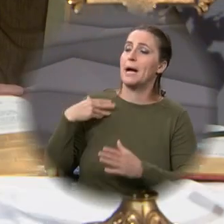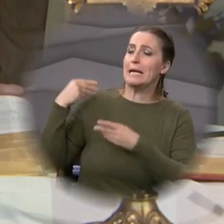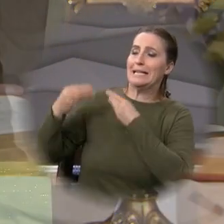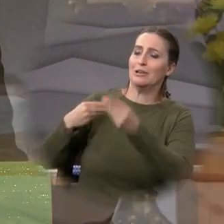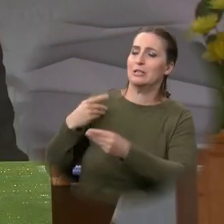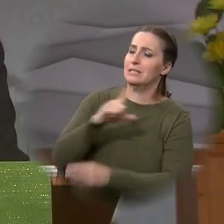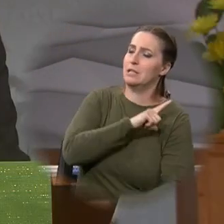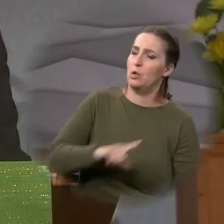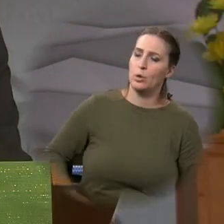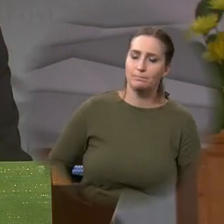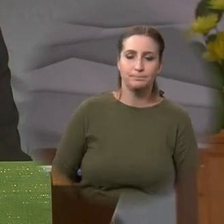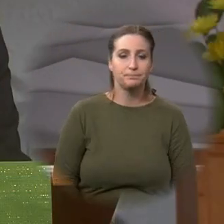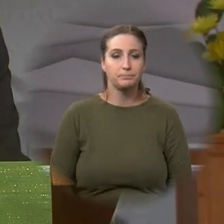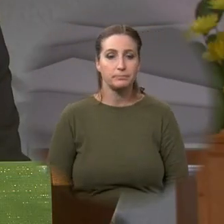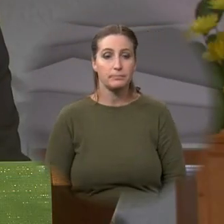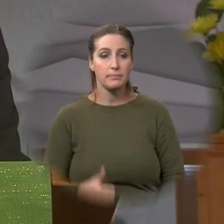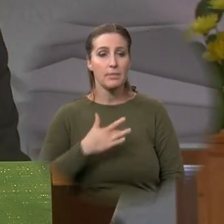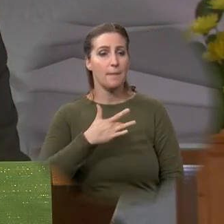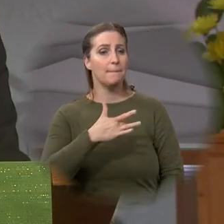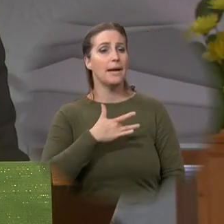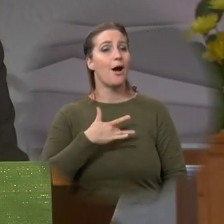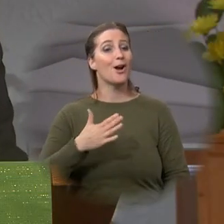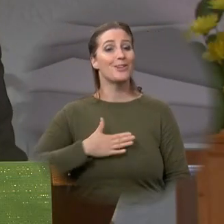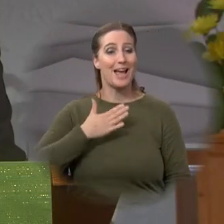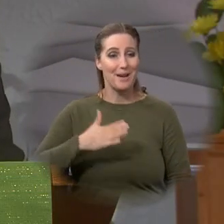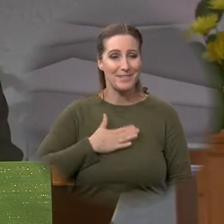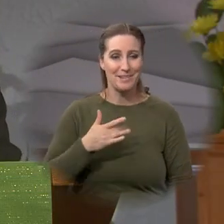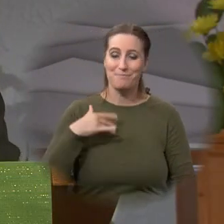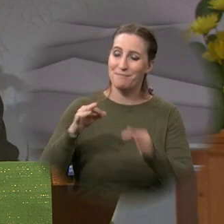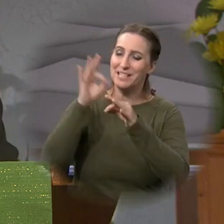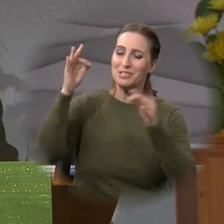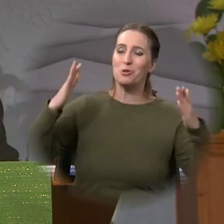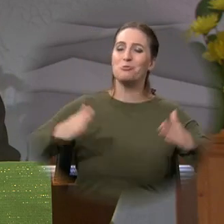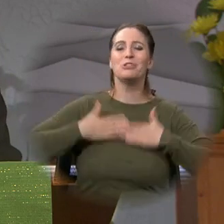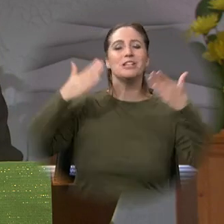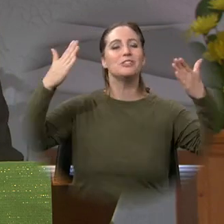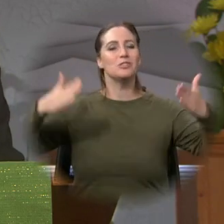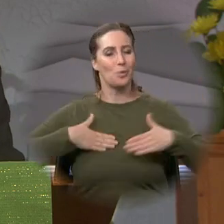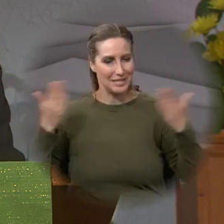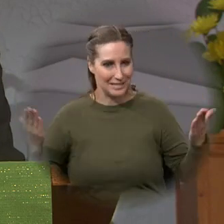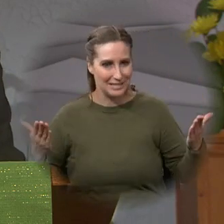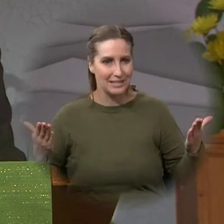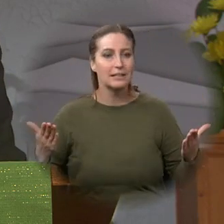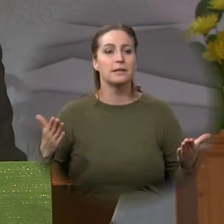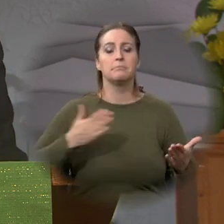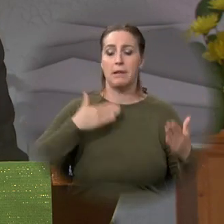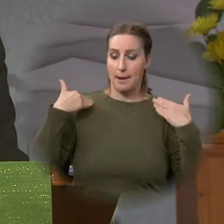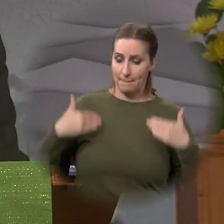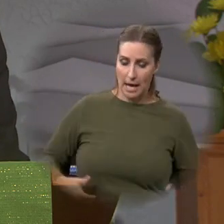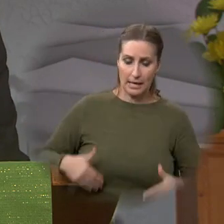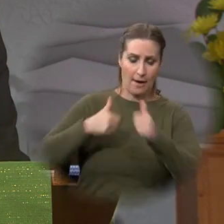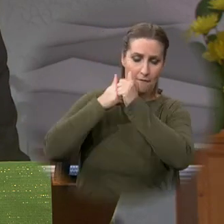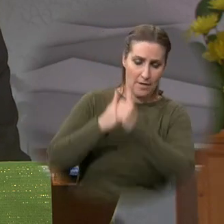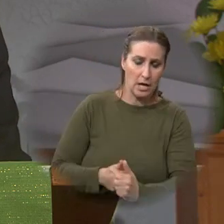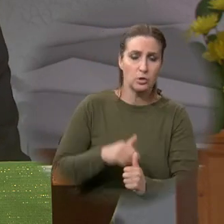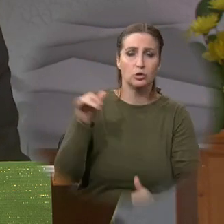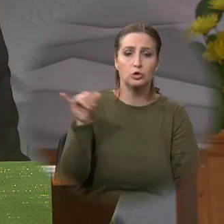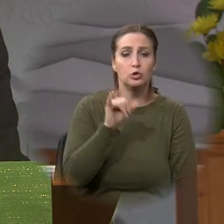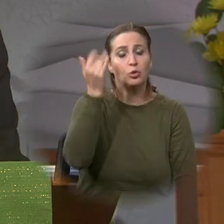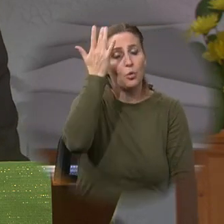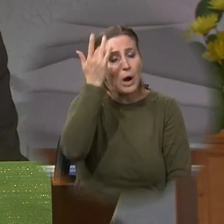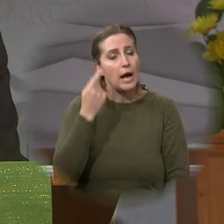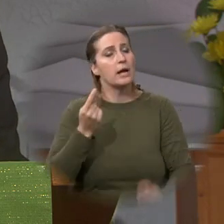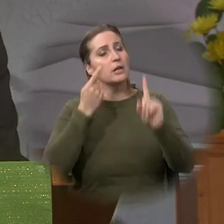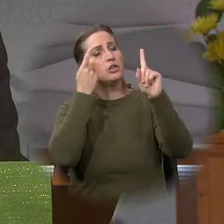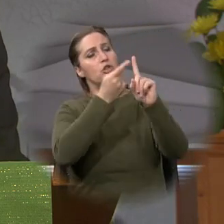You are my inheritance, O Lord. Therefore, my heart is glad and my soul rejoices. My body too abides in confidence